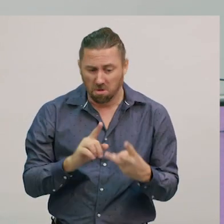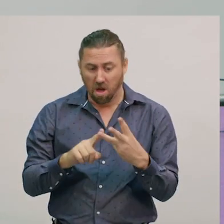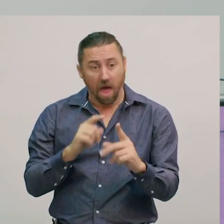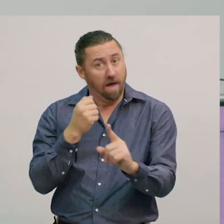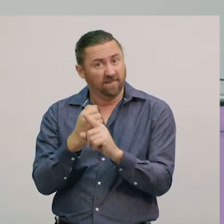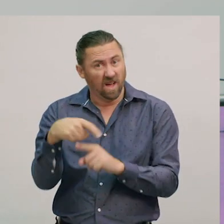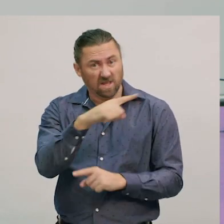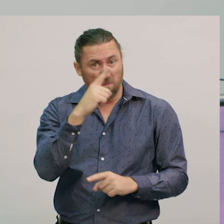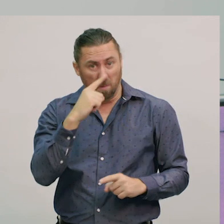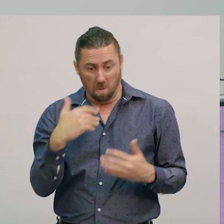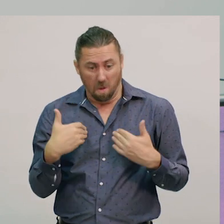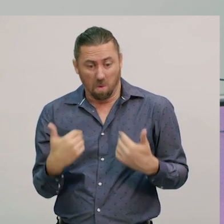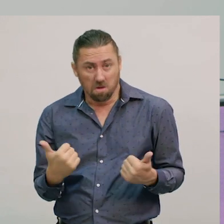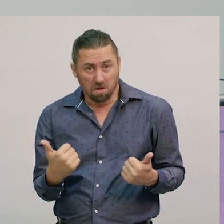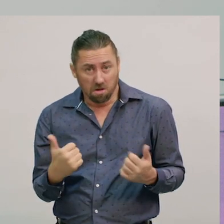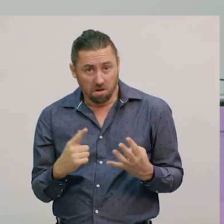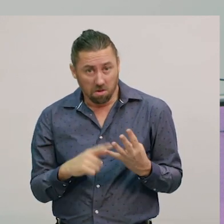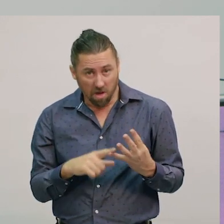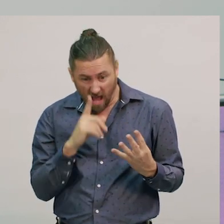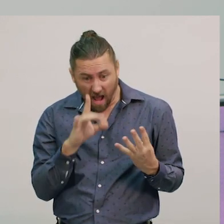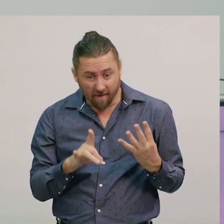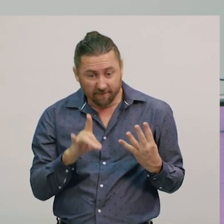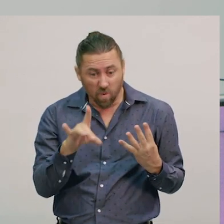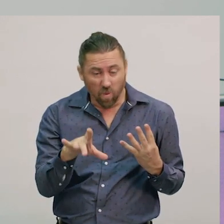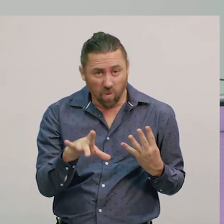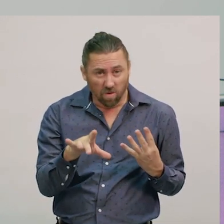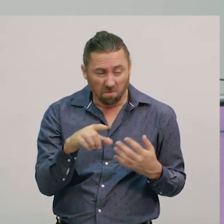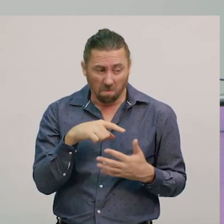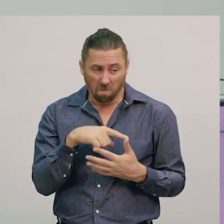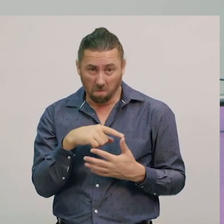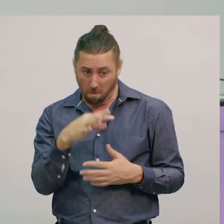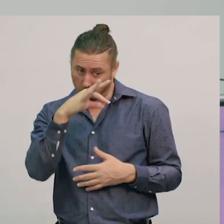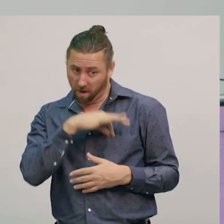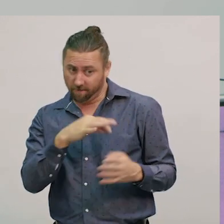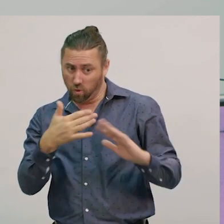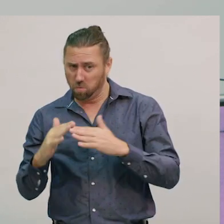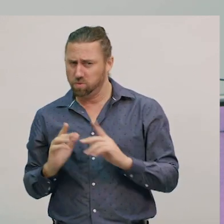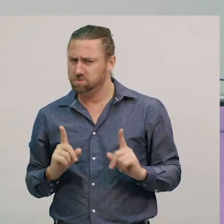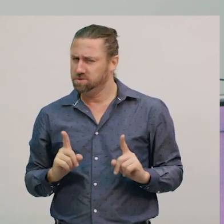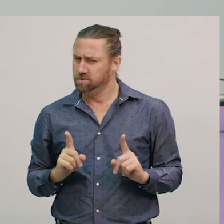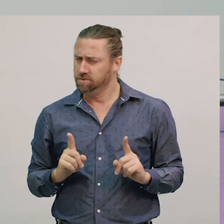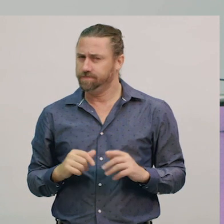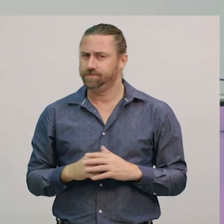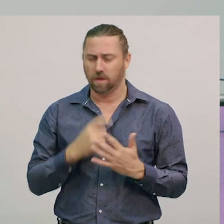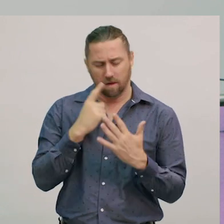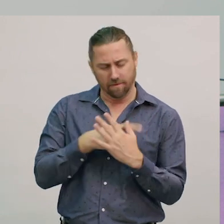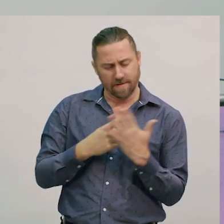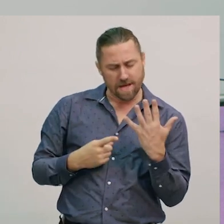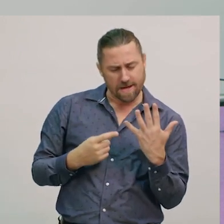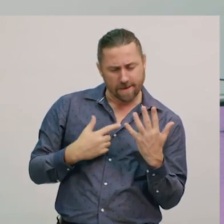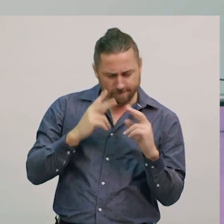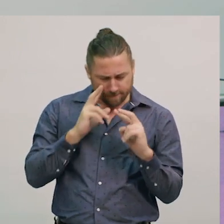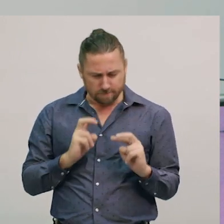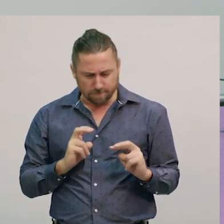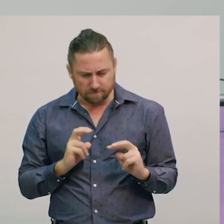on people's health? Is it affordable? How does it benefit the community? Based on these, we